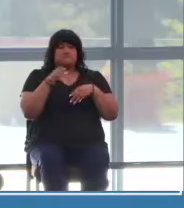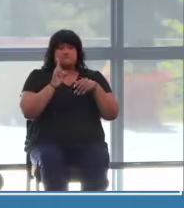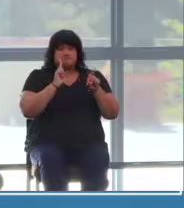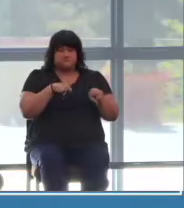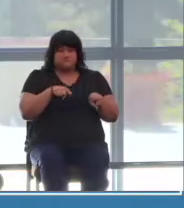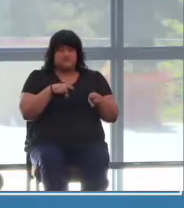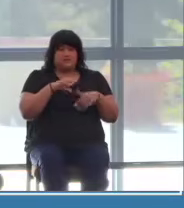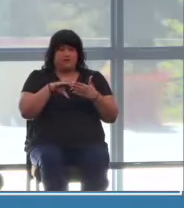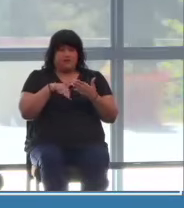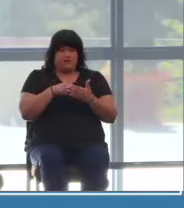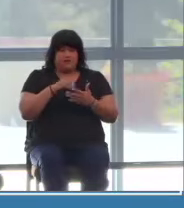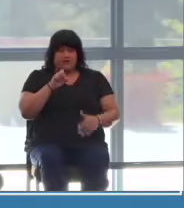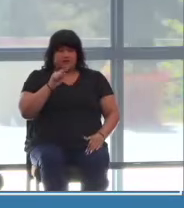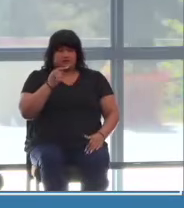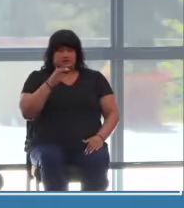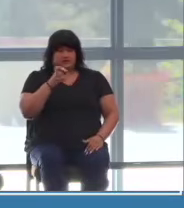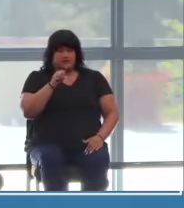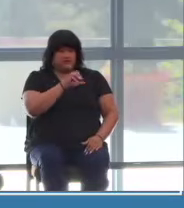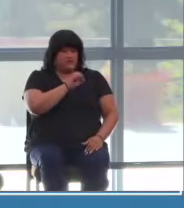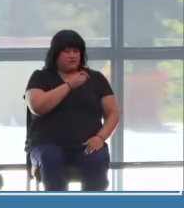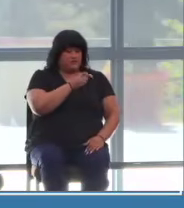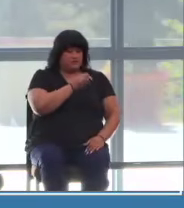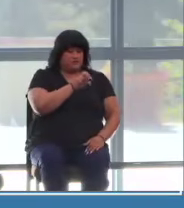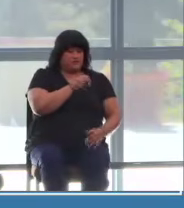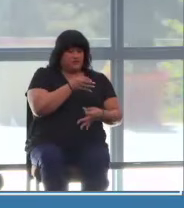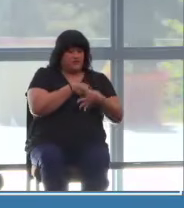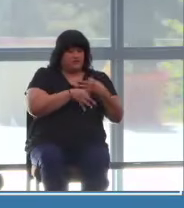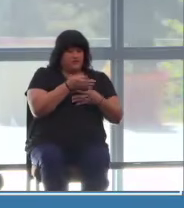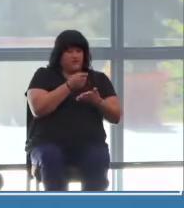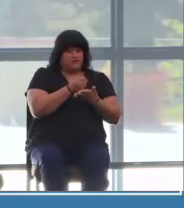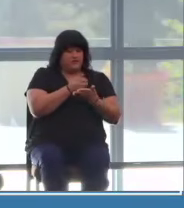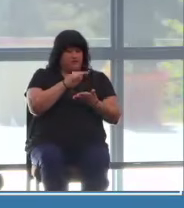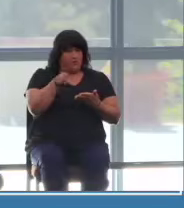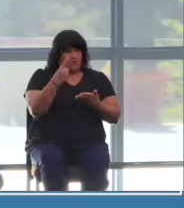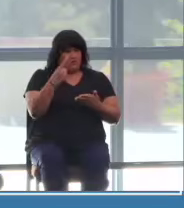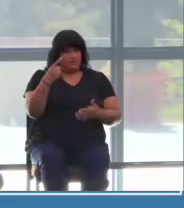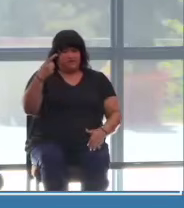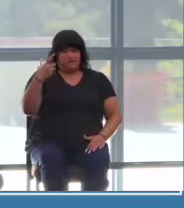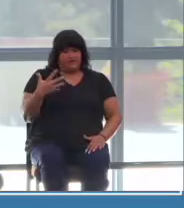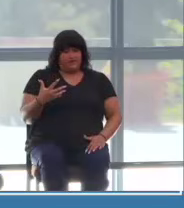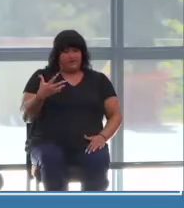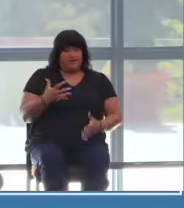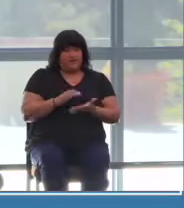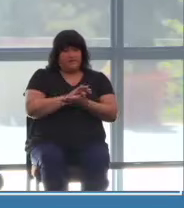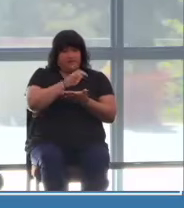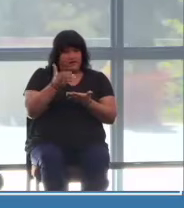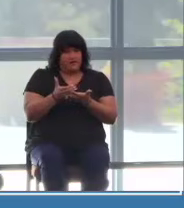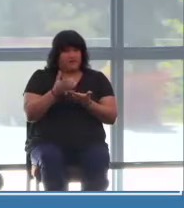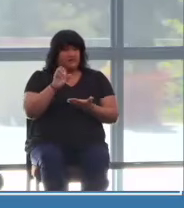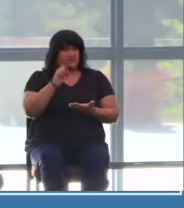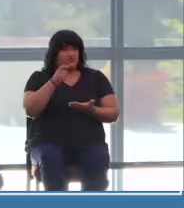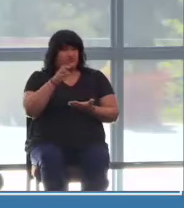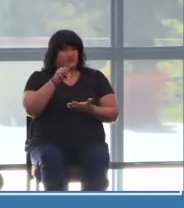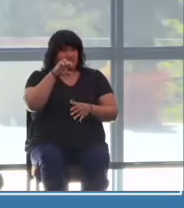of estrogen and estrogen replacement therapy is only 1/5 of the amount of estrogen in a birth